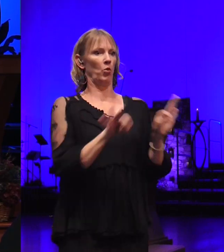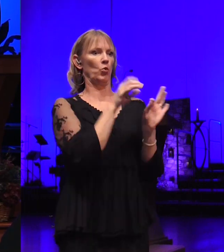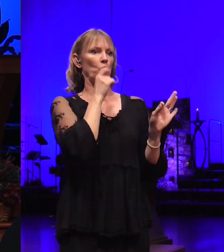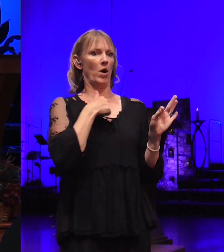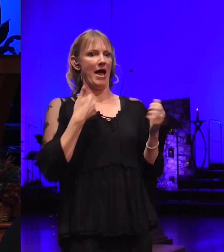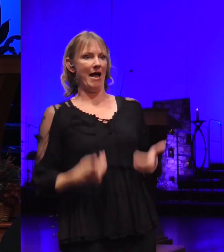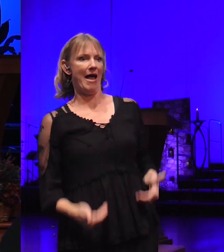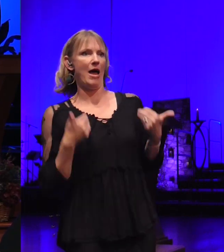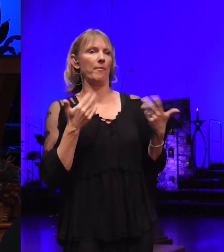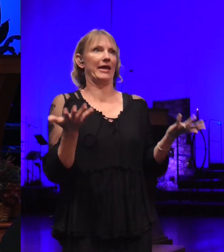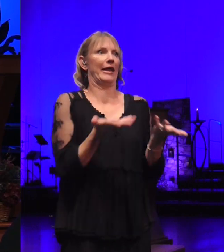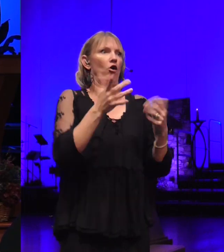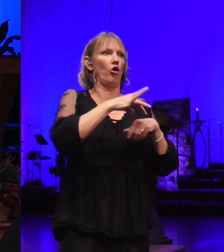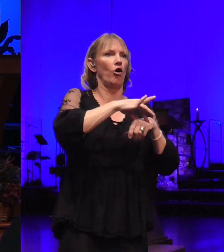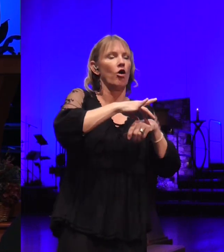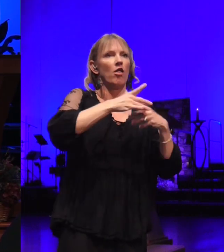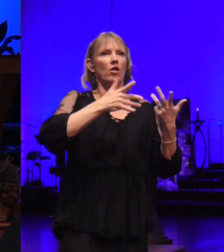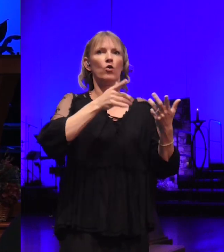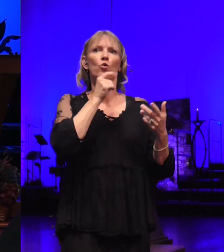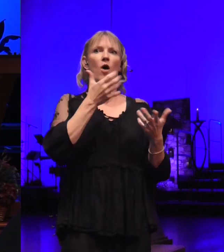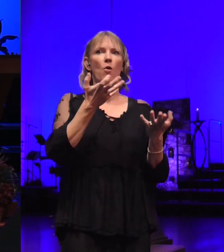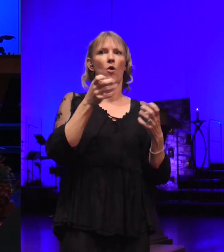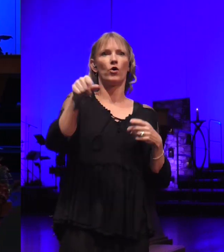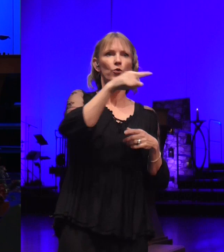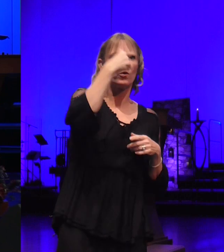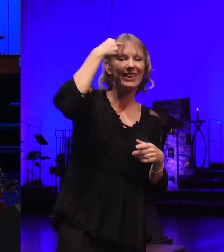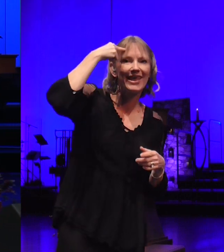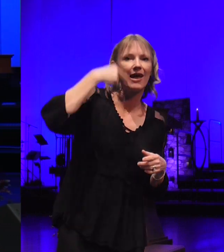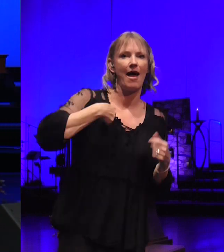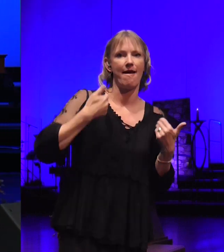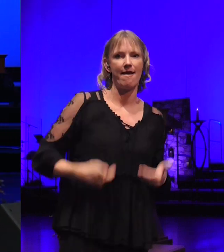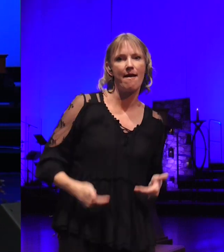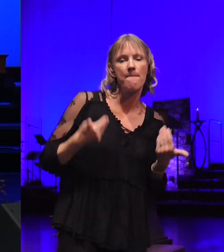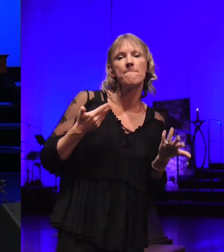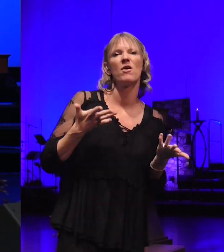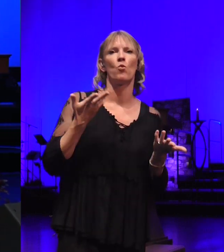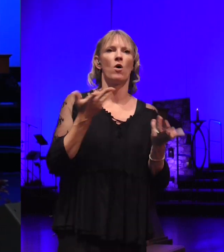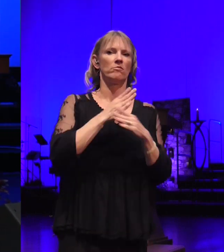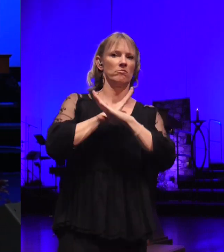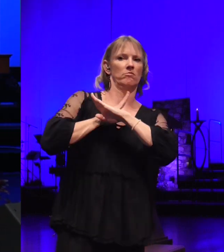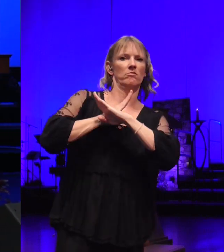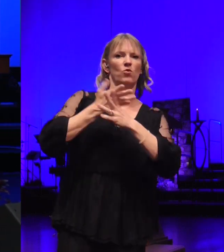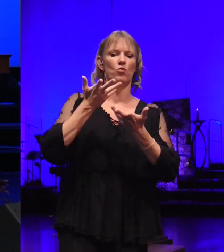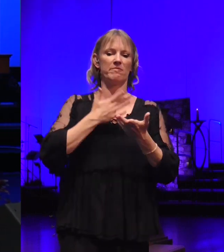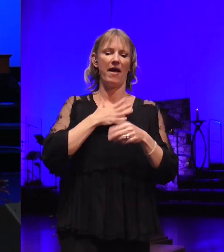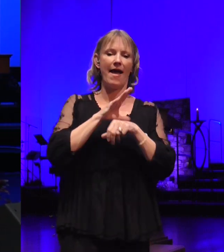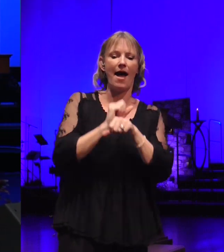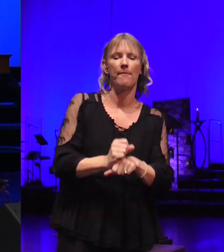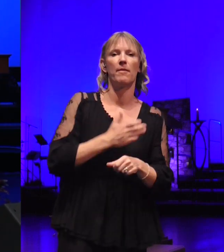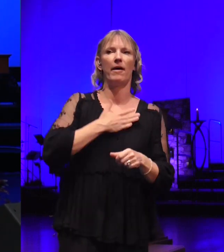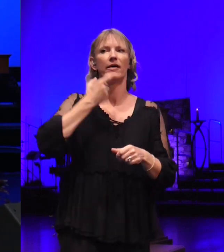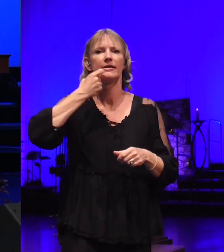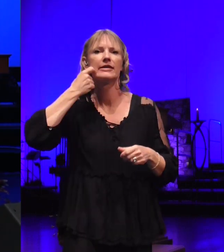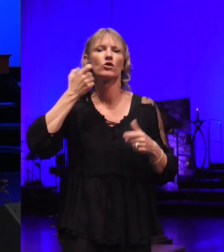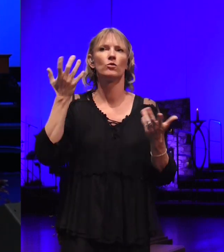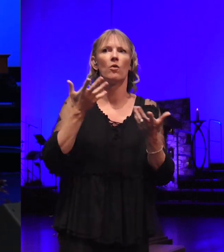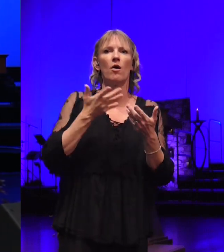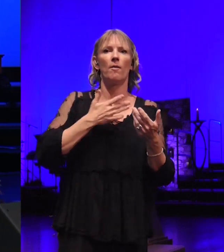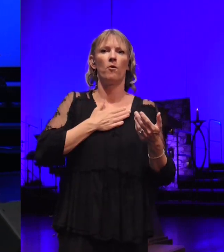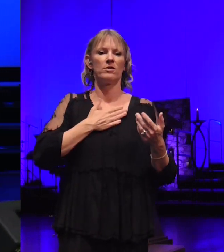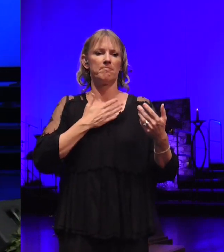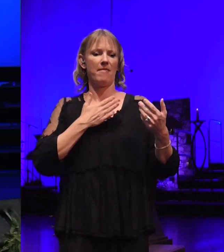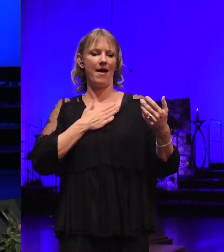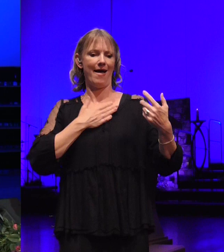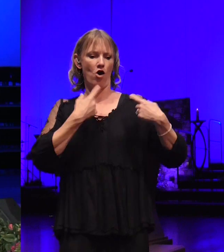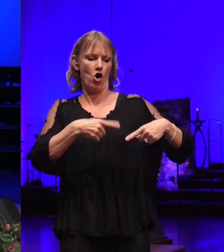society, to who I want you to believe that I am, that's keeping me? What's the habit or the addiction? What's the argument I